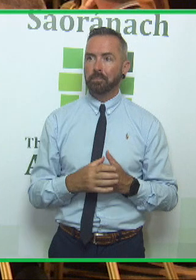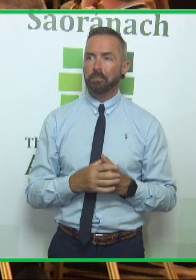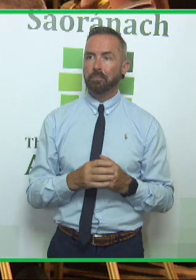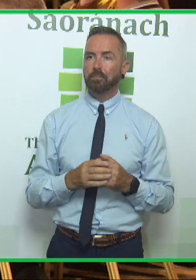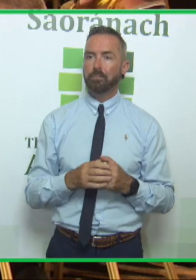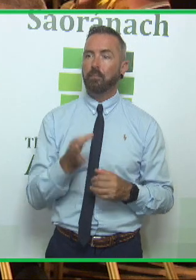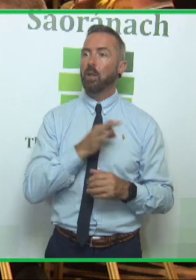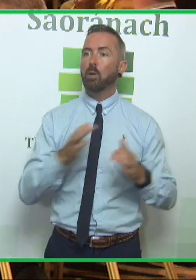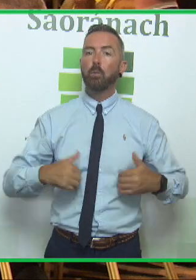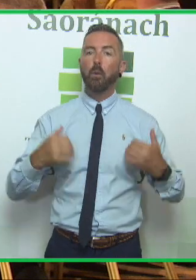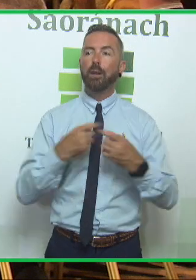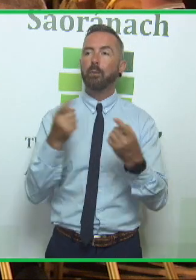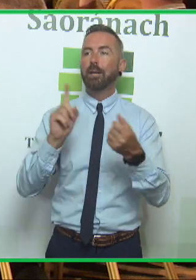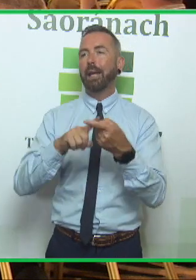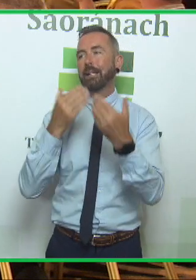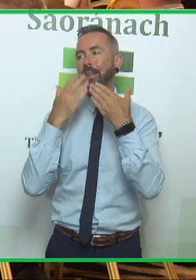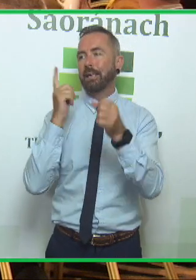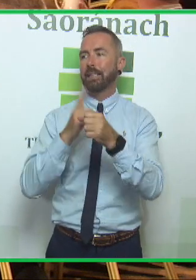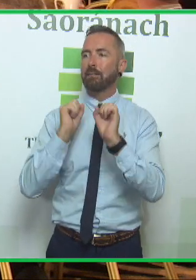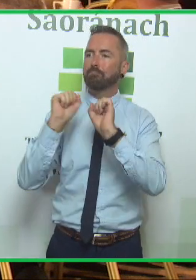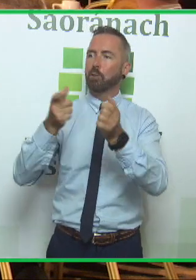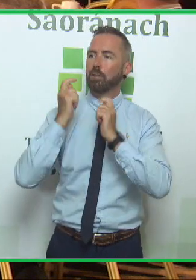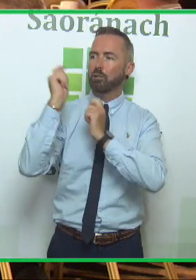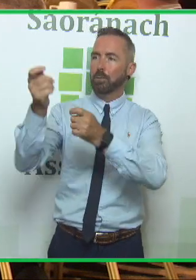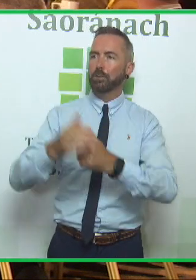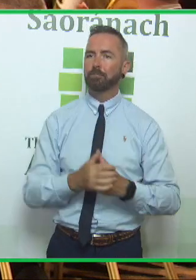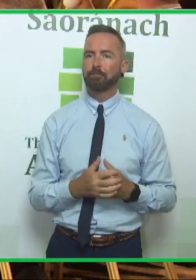Good morning to you all, and thanks again for your contributions.